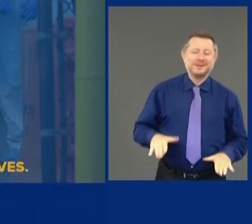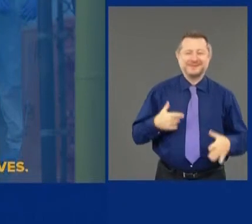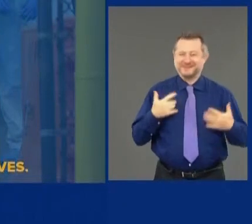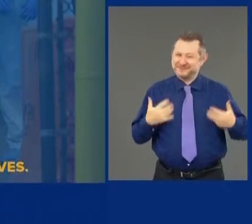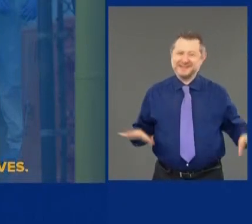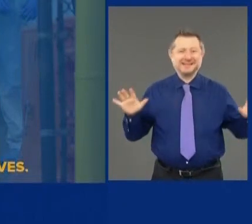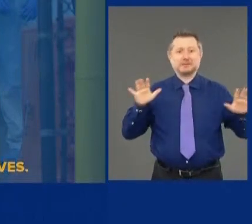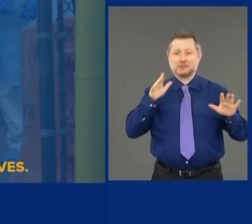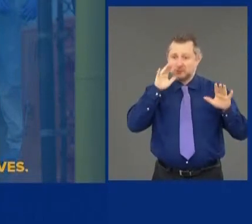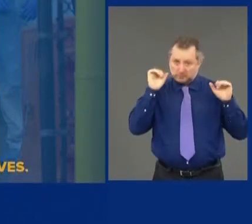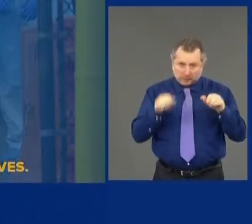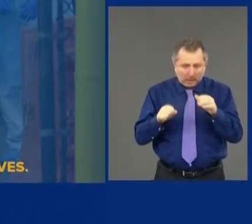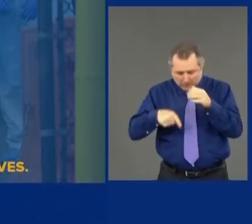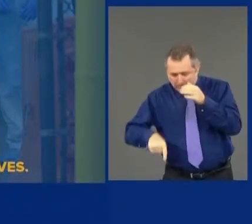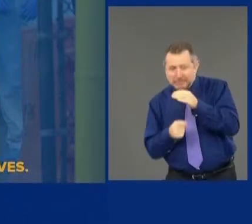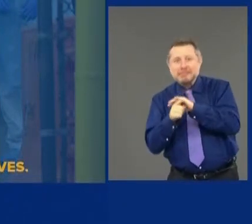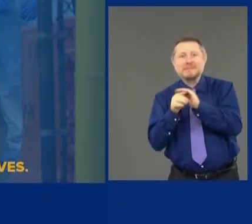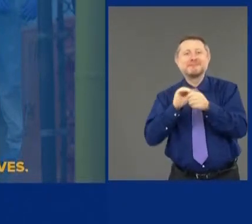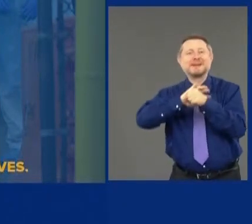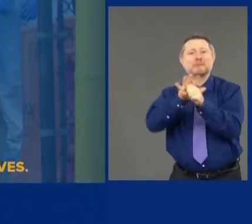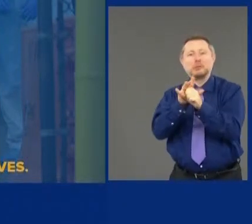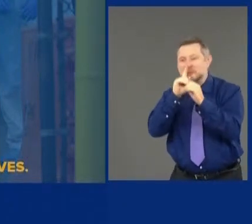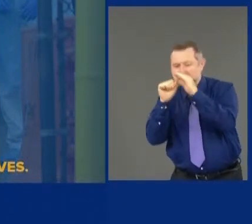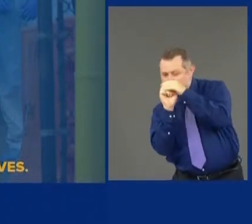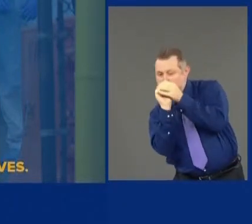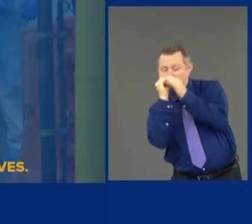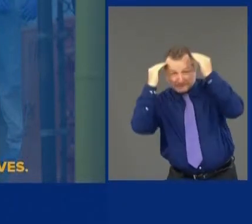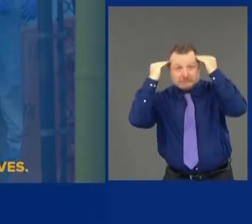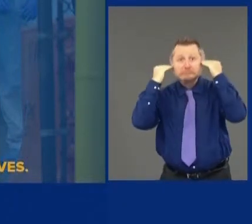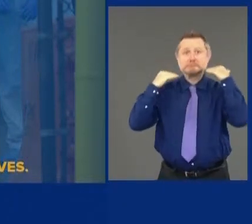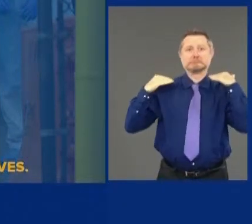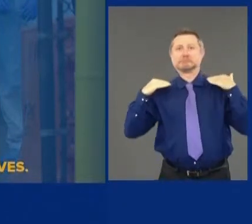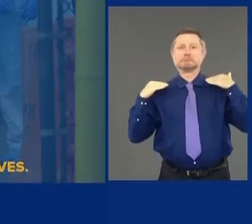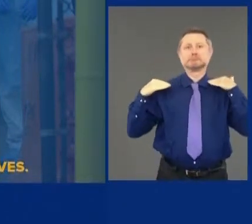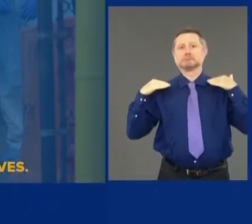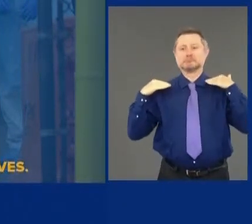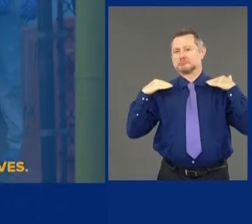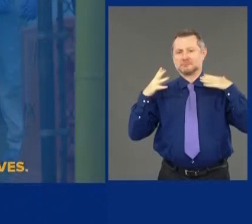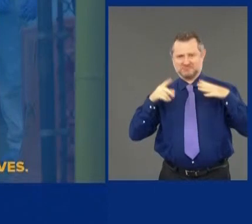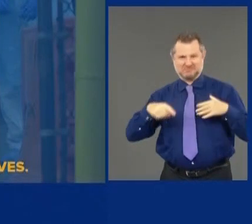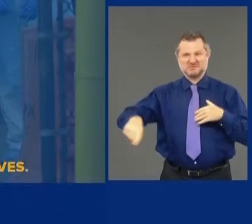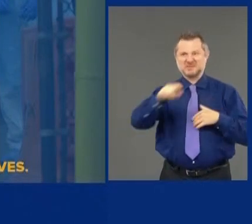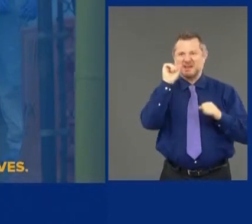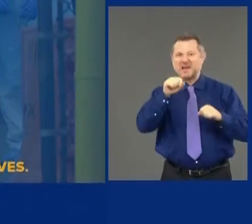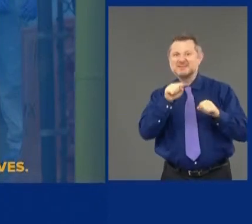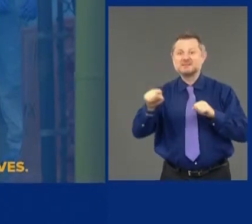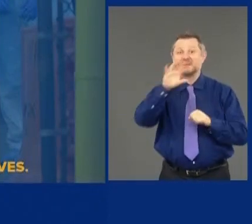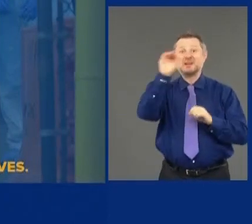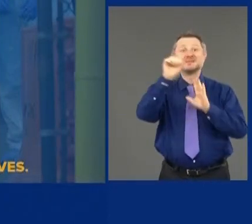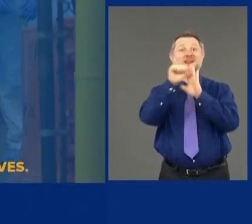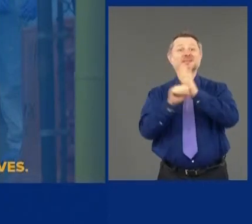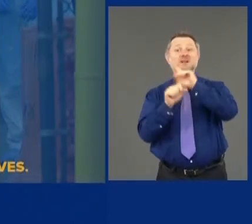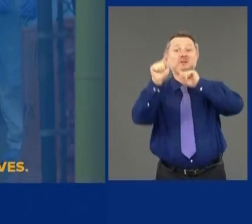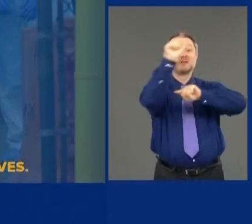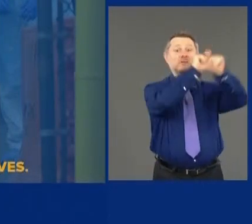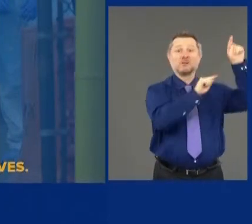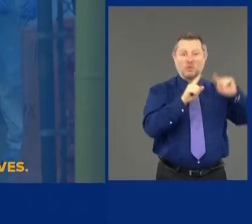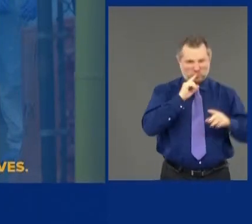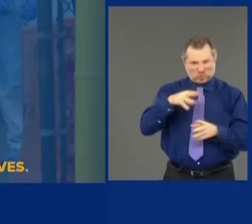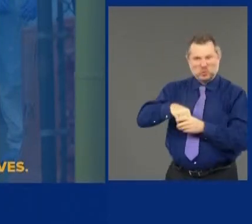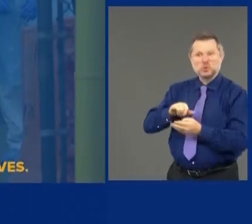anywhere in this nation and in this state. And we're seeing troubling